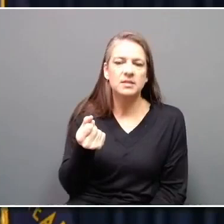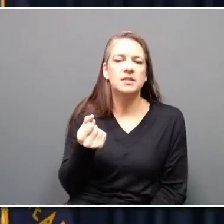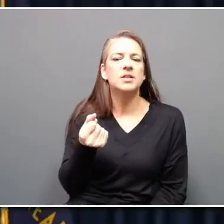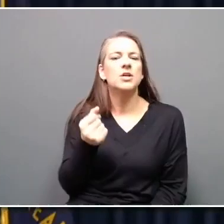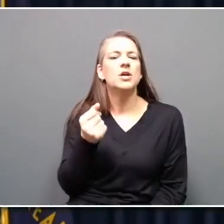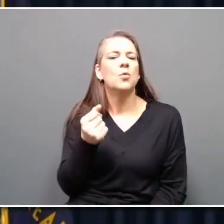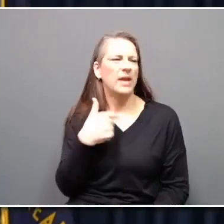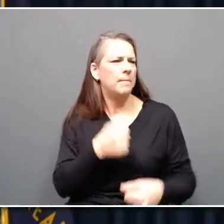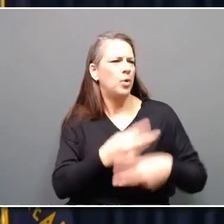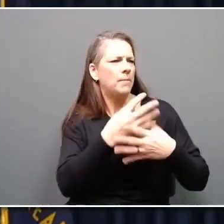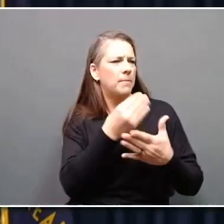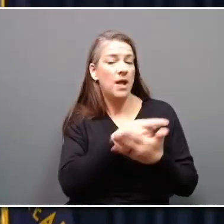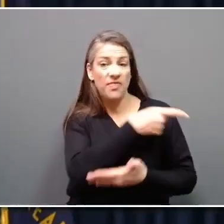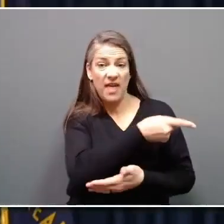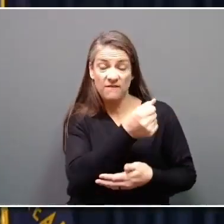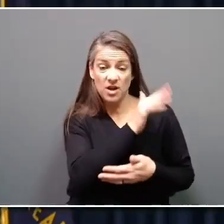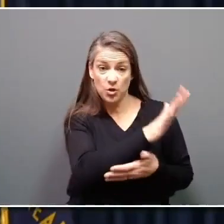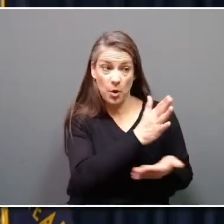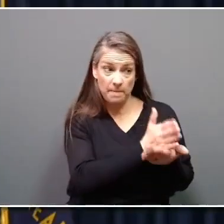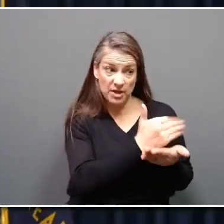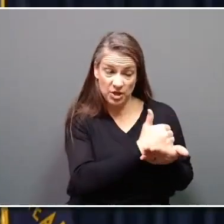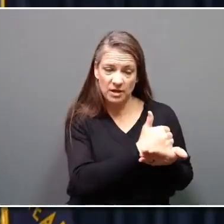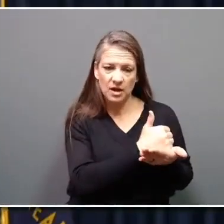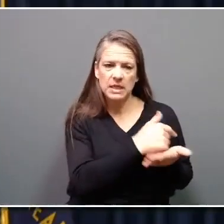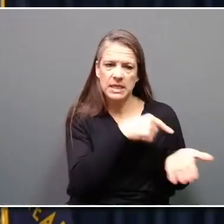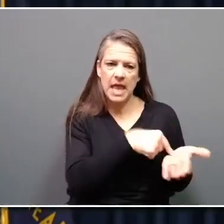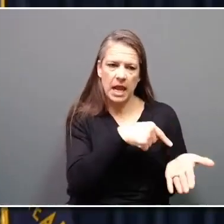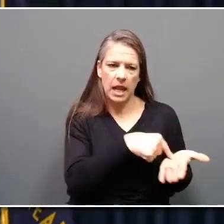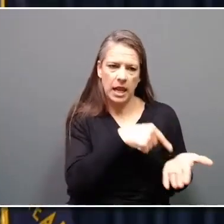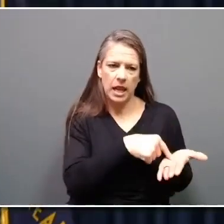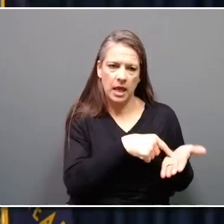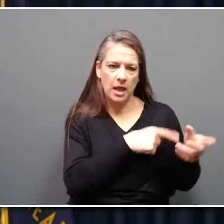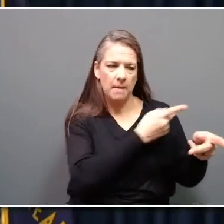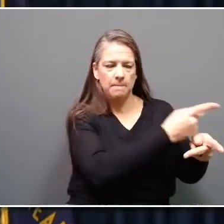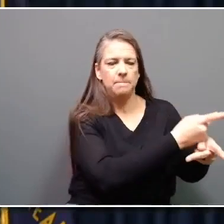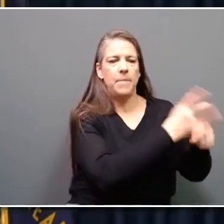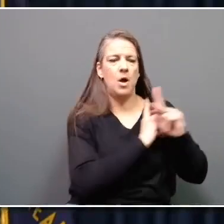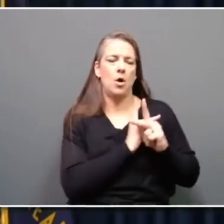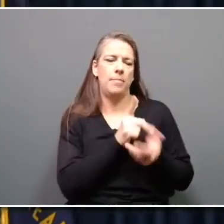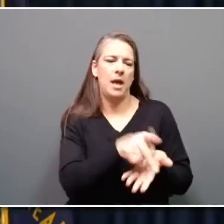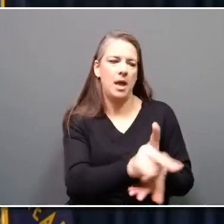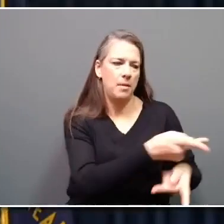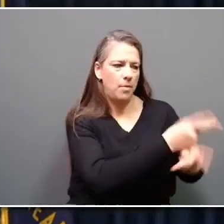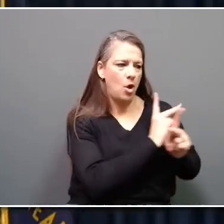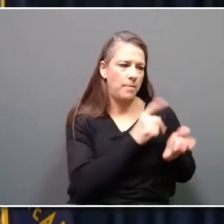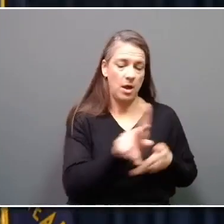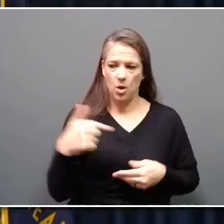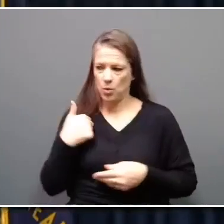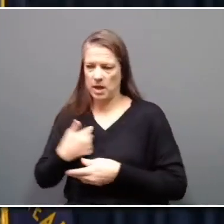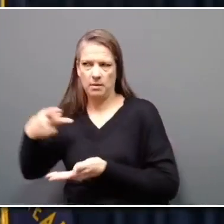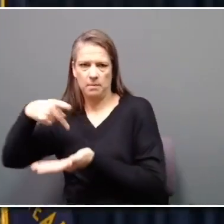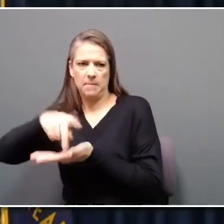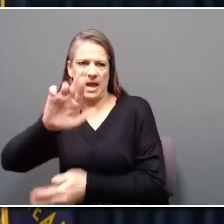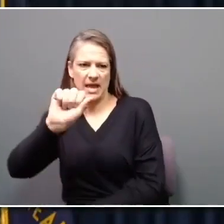amount by issuing debt and use those dollars to pay for what we're paying for in cash. So I don't want to claim it's putting it on a